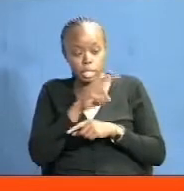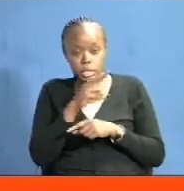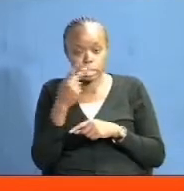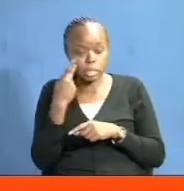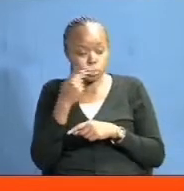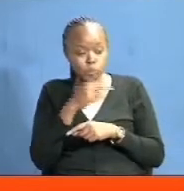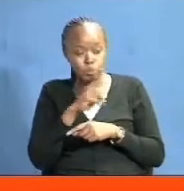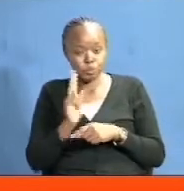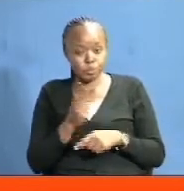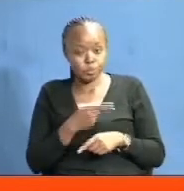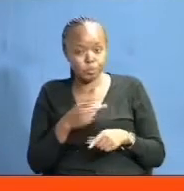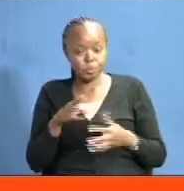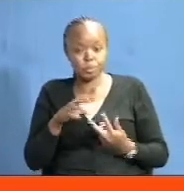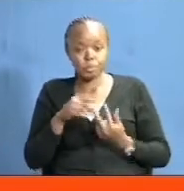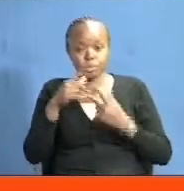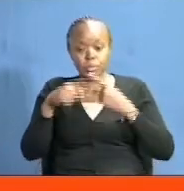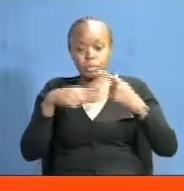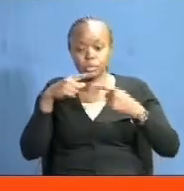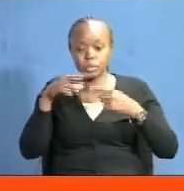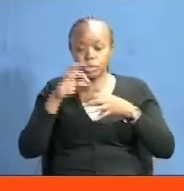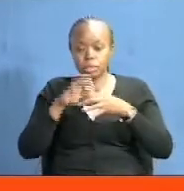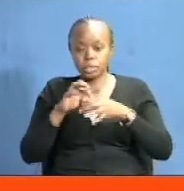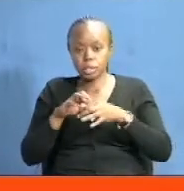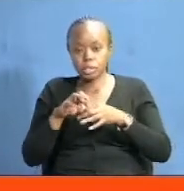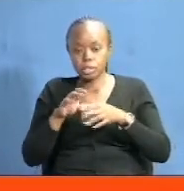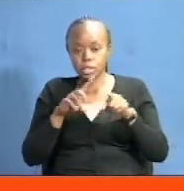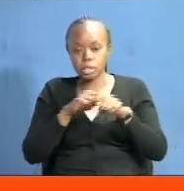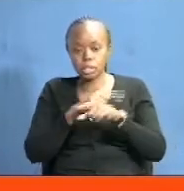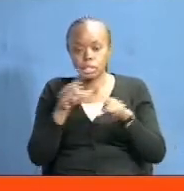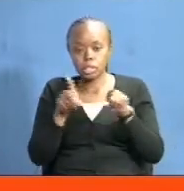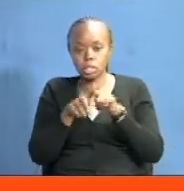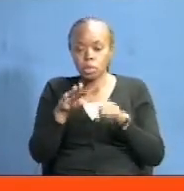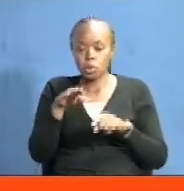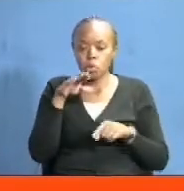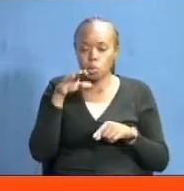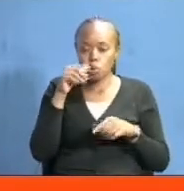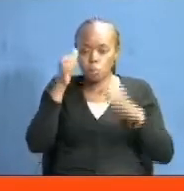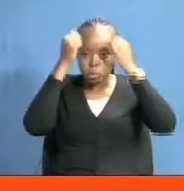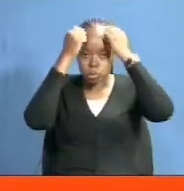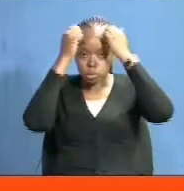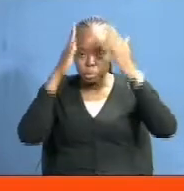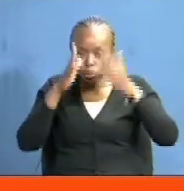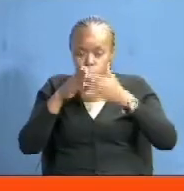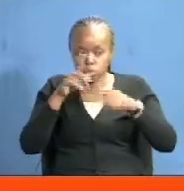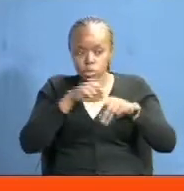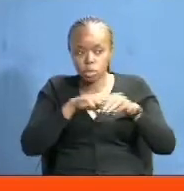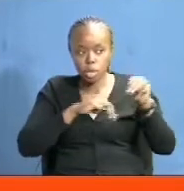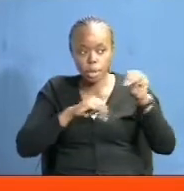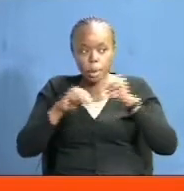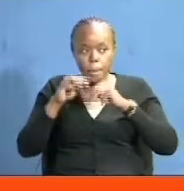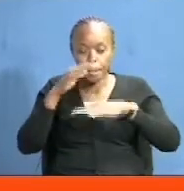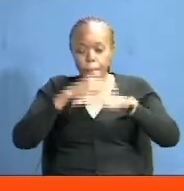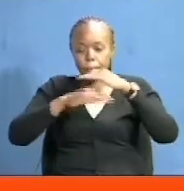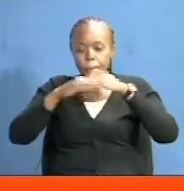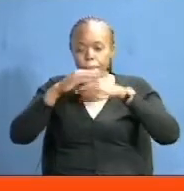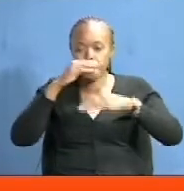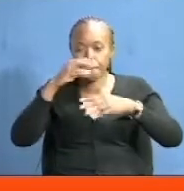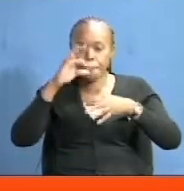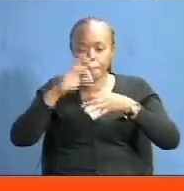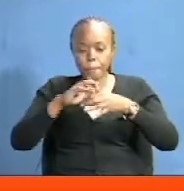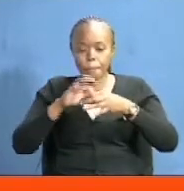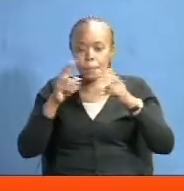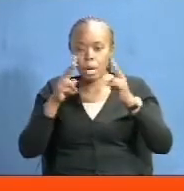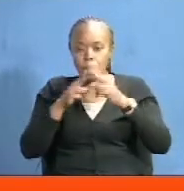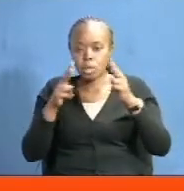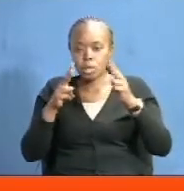how we conduct ourselves, especially around elections. I urge students, as we head to the the university elections to be very peaceful,